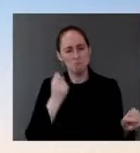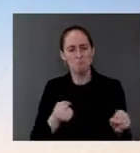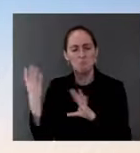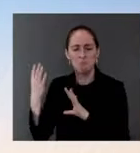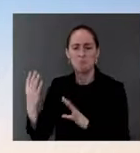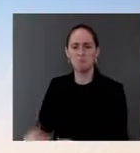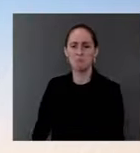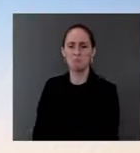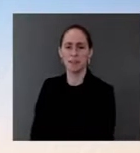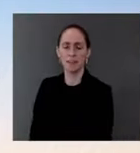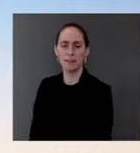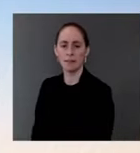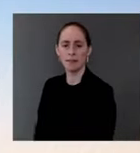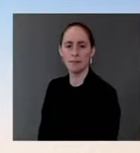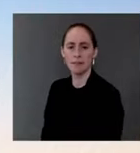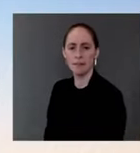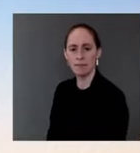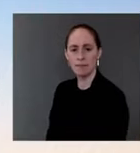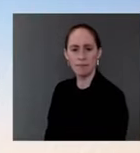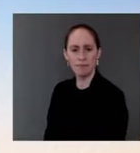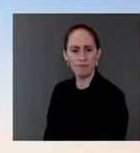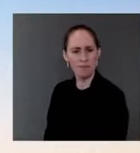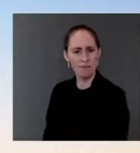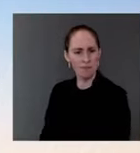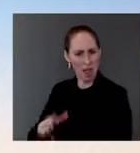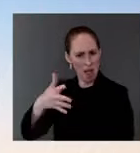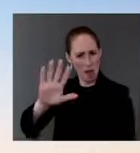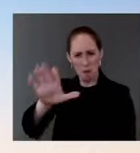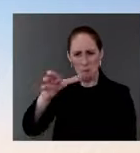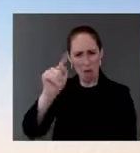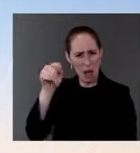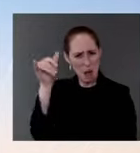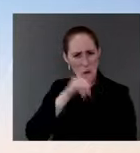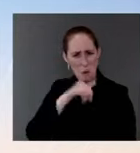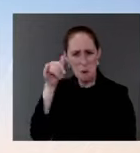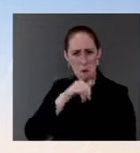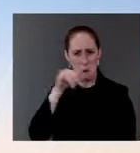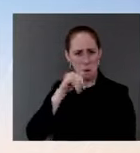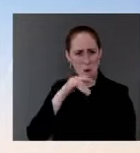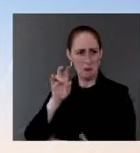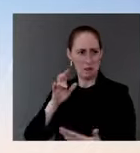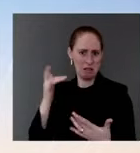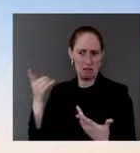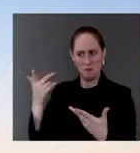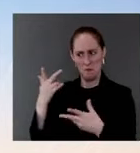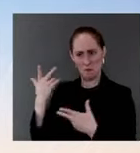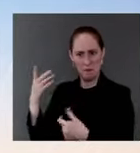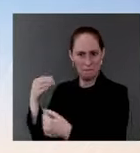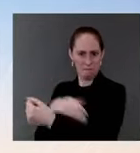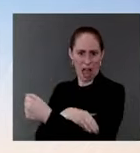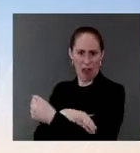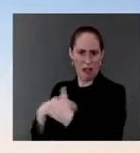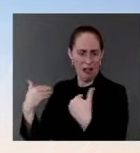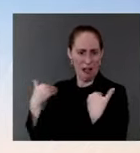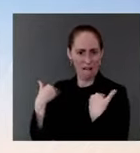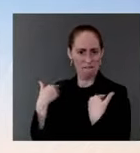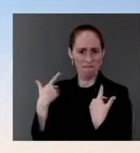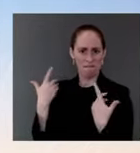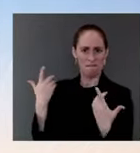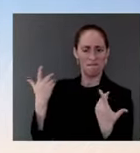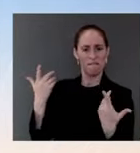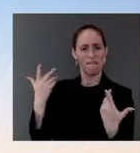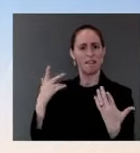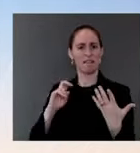possible, podium that exists in the United States from a political leader. And has there been any discussion of the